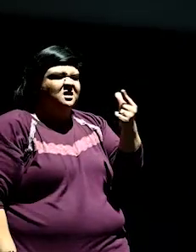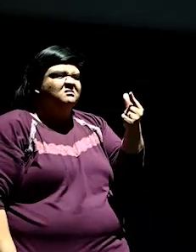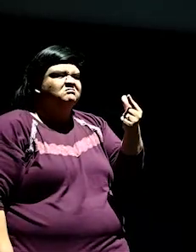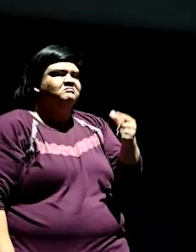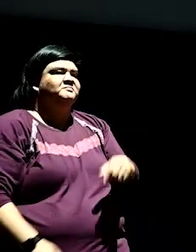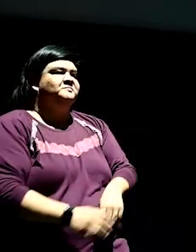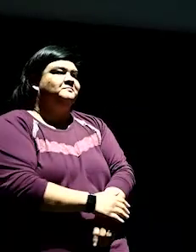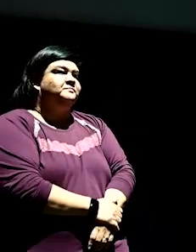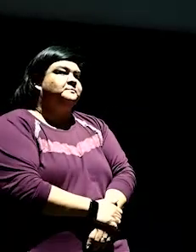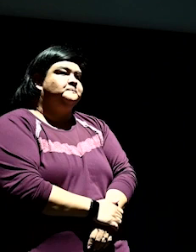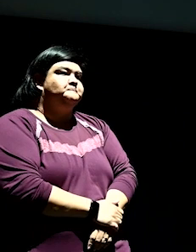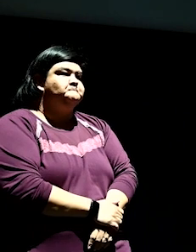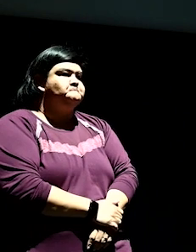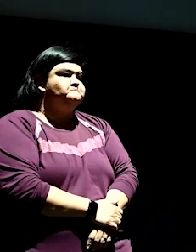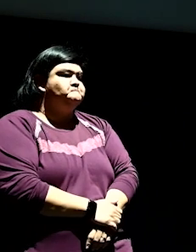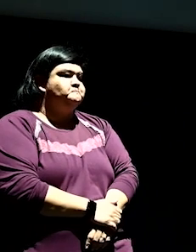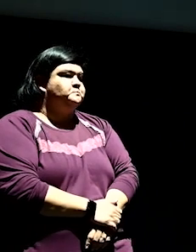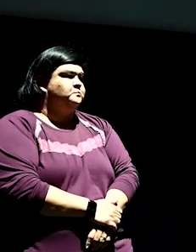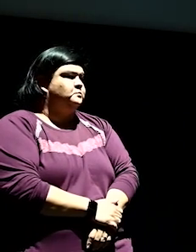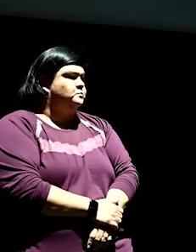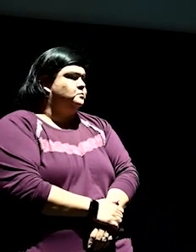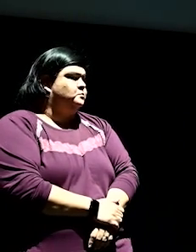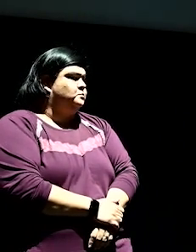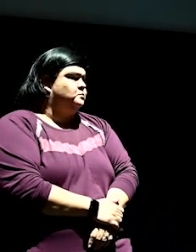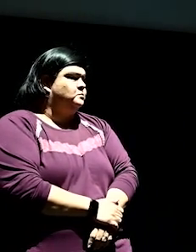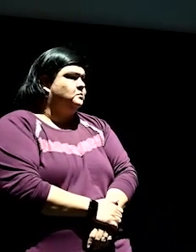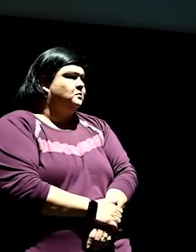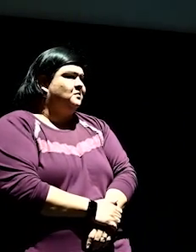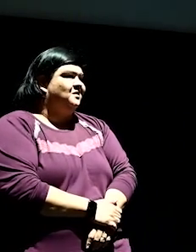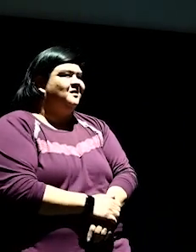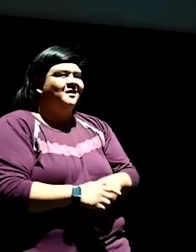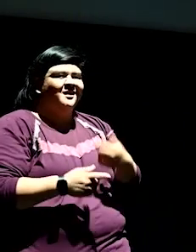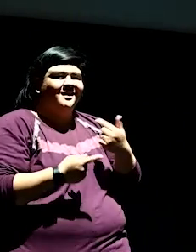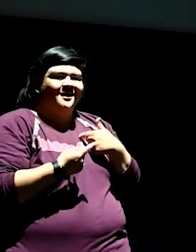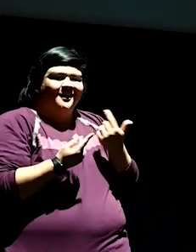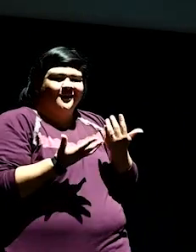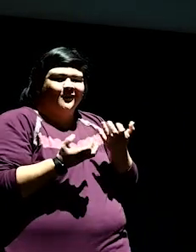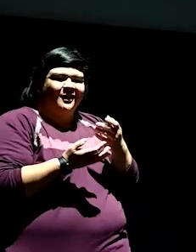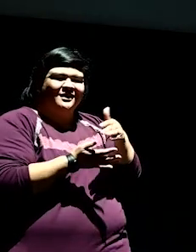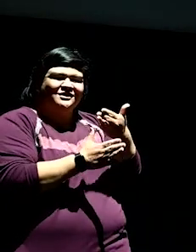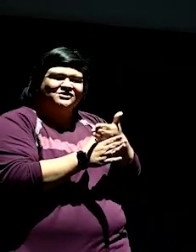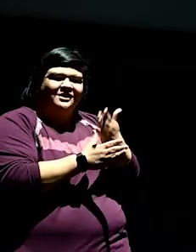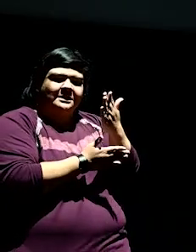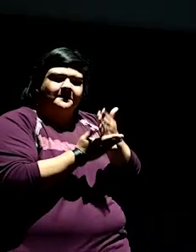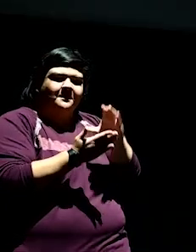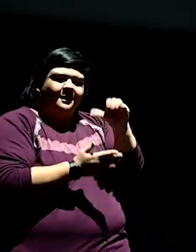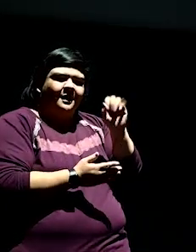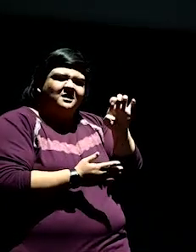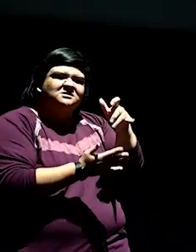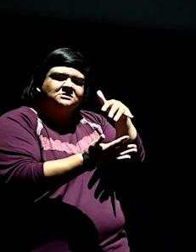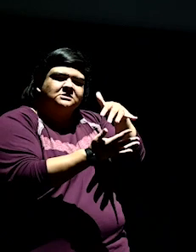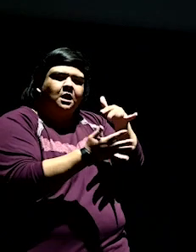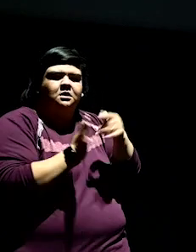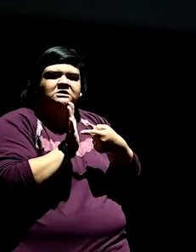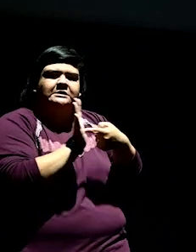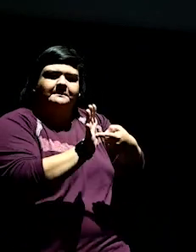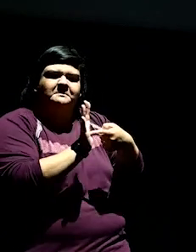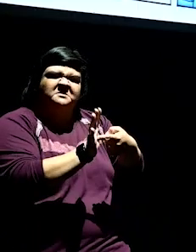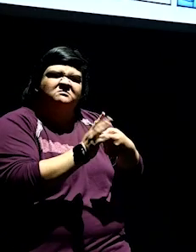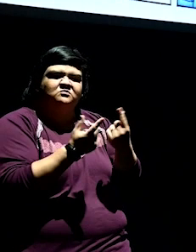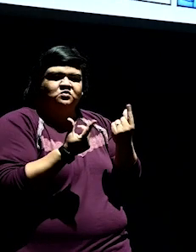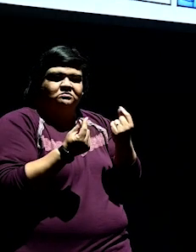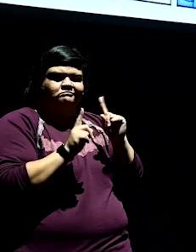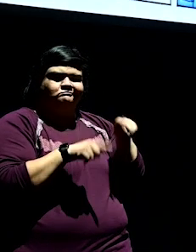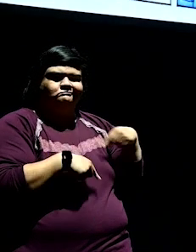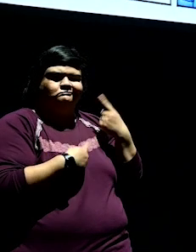that has, I was going to share a couple case studies of examples that